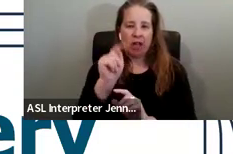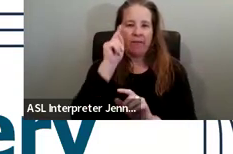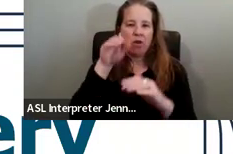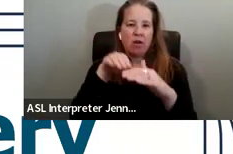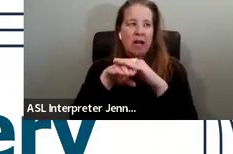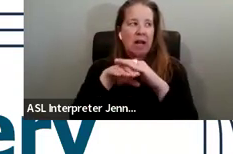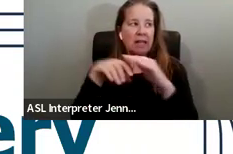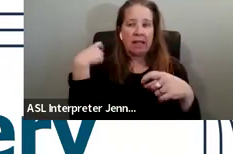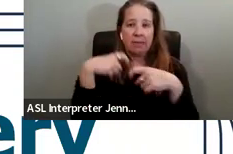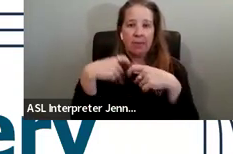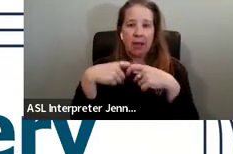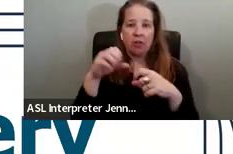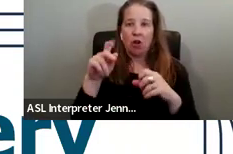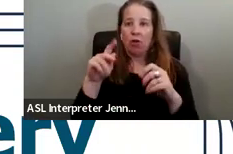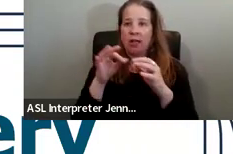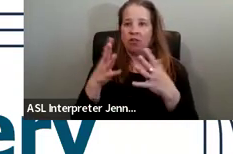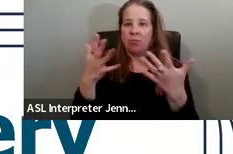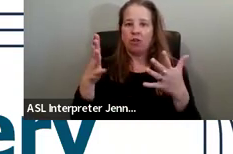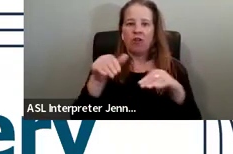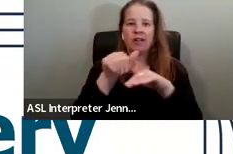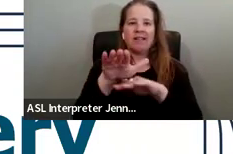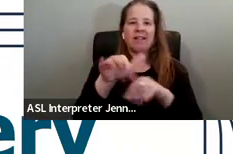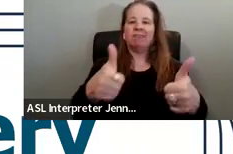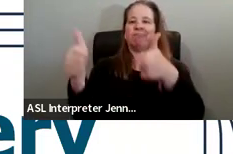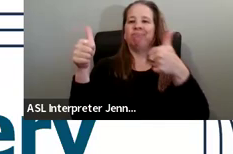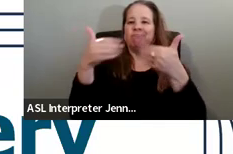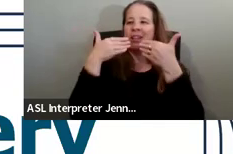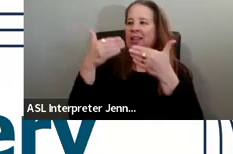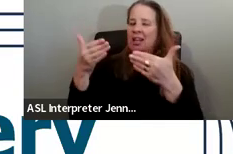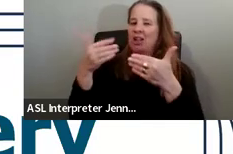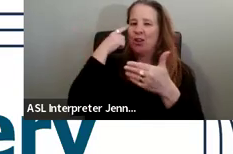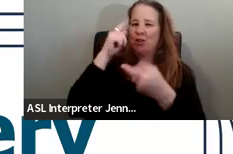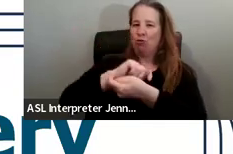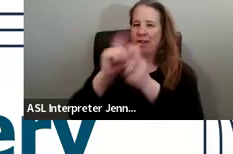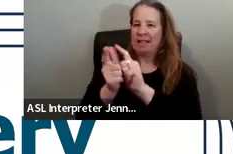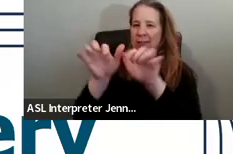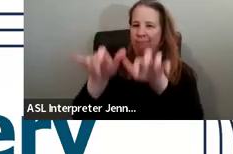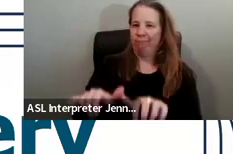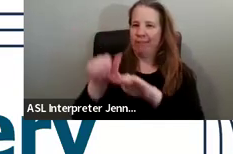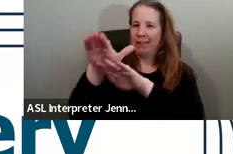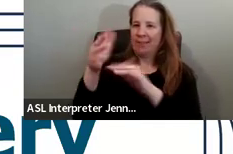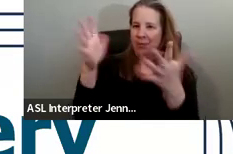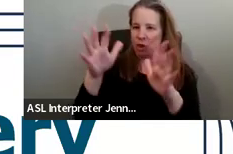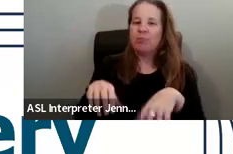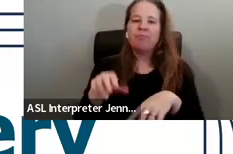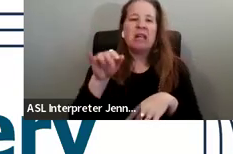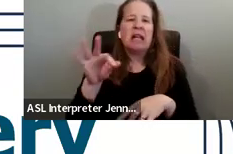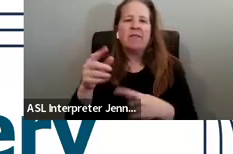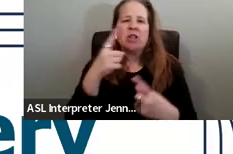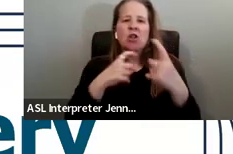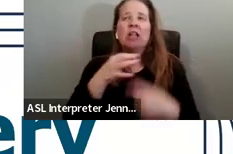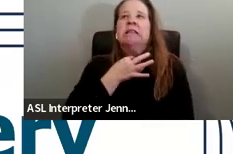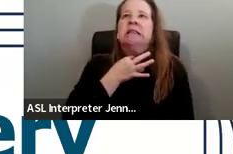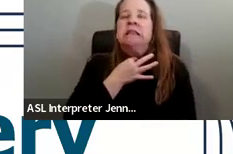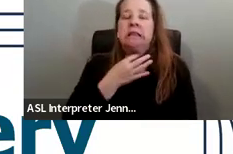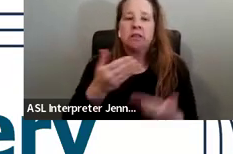the Spanish language. Oh, the interpreters have already done that. Fantastic, thank you. If you have a question that we'd really like answered,